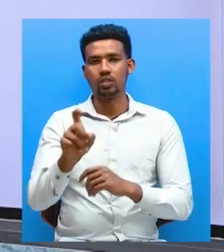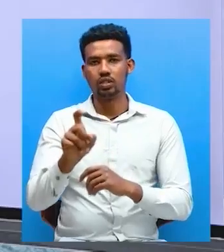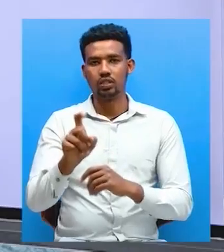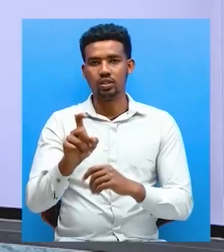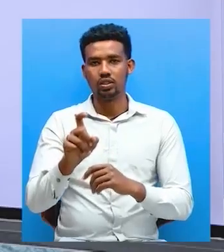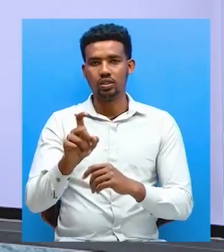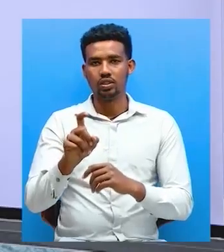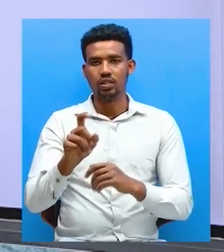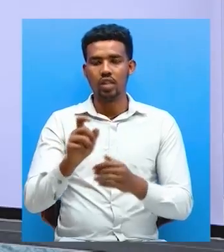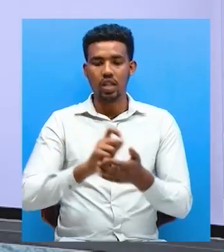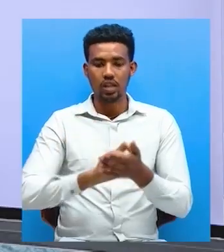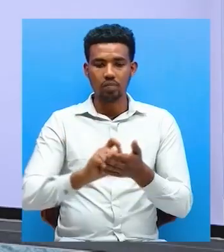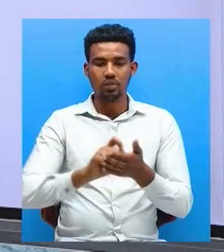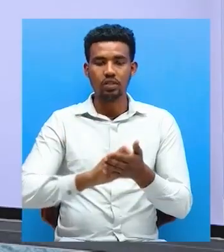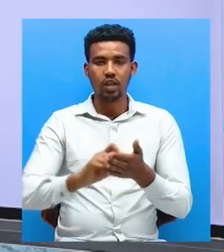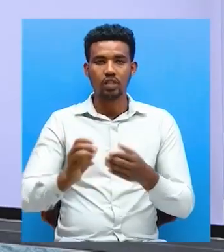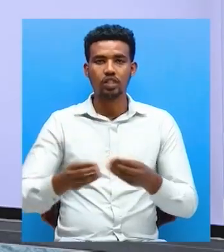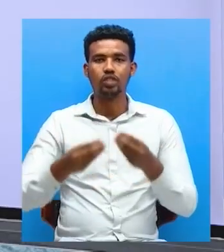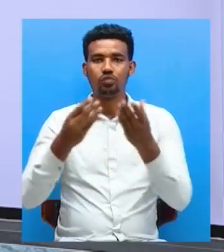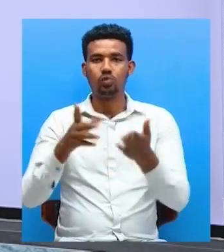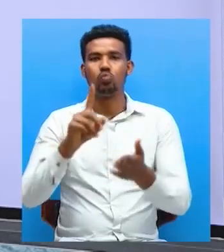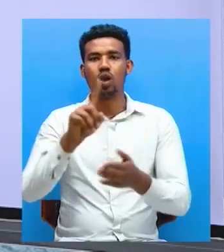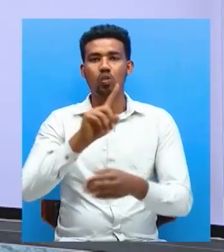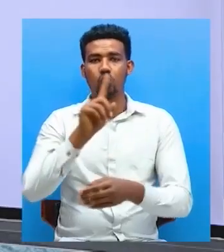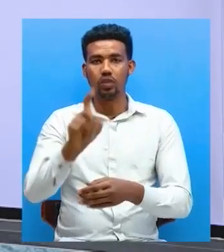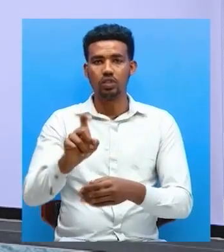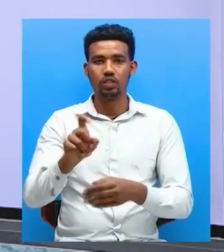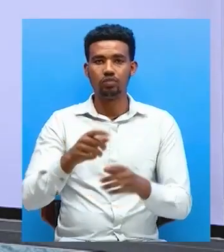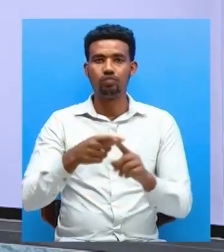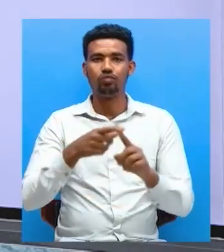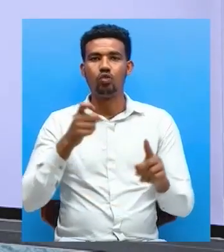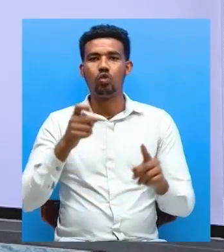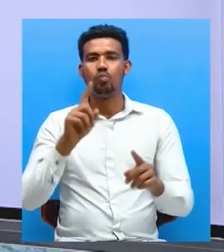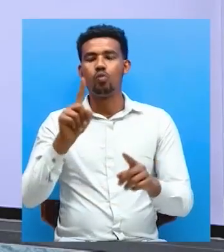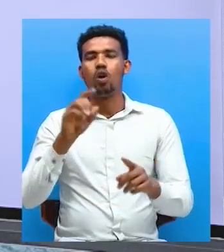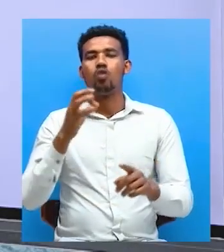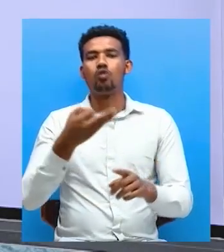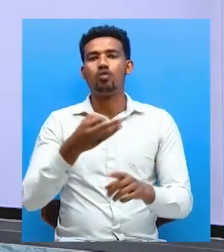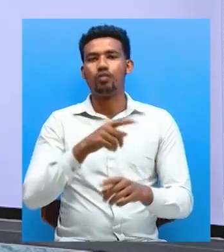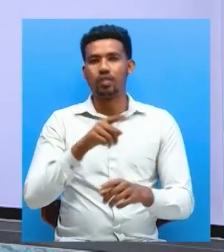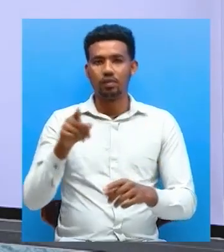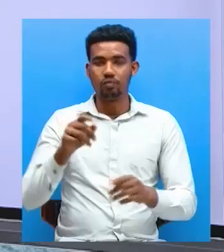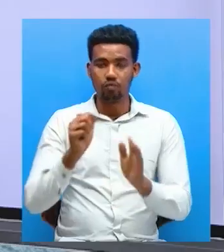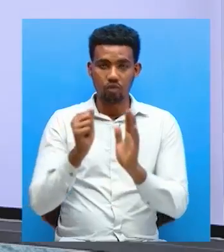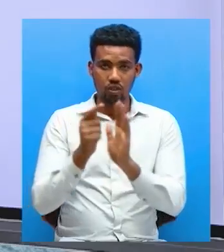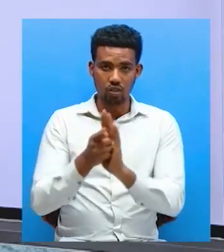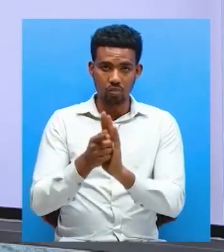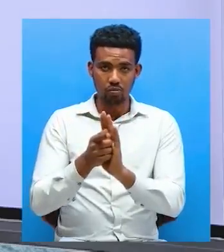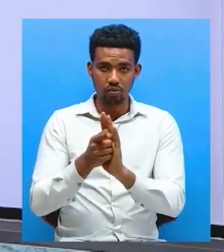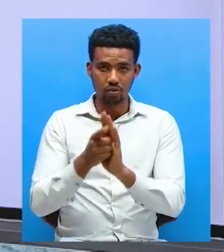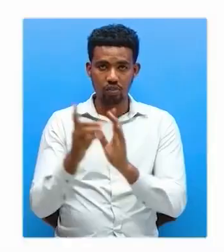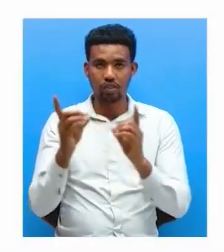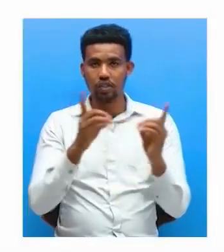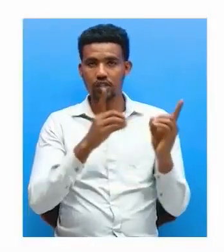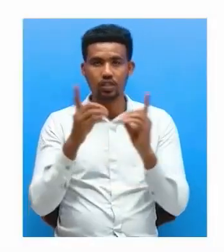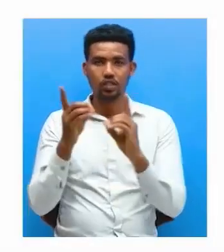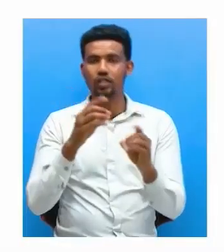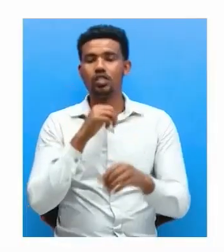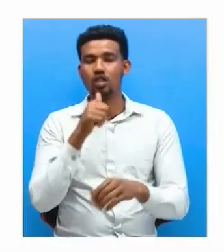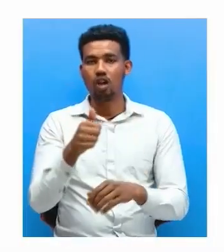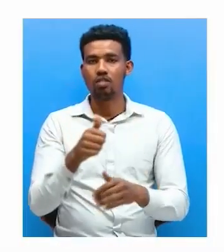Let me write and let me give you one question from one of them. For example, here is did not,